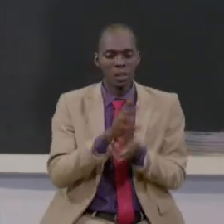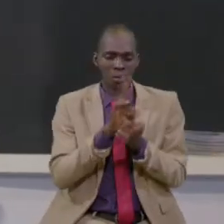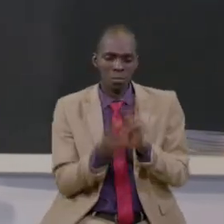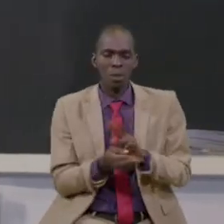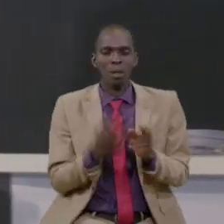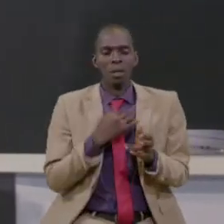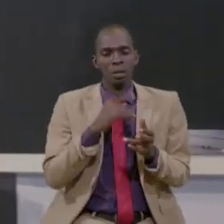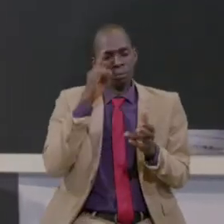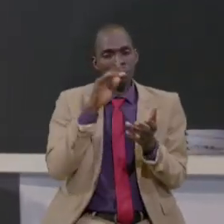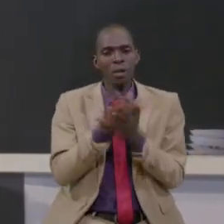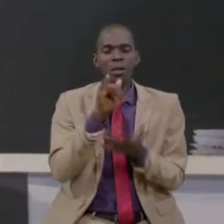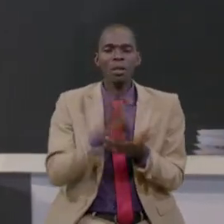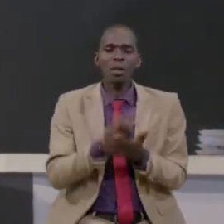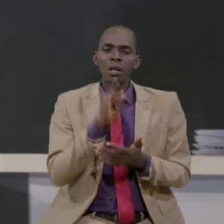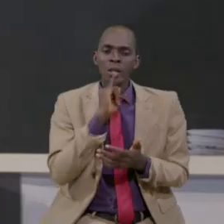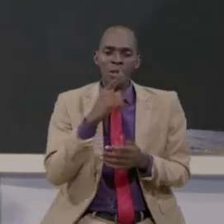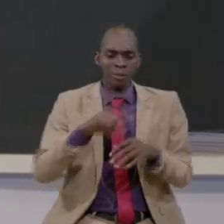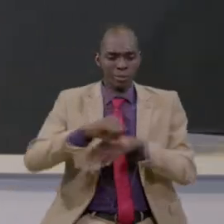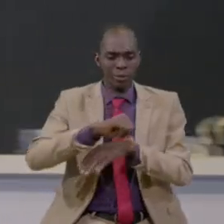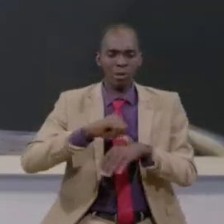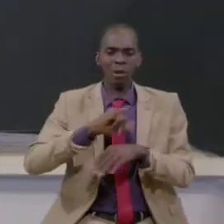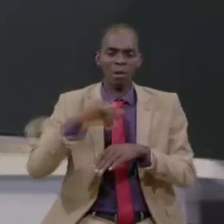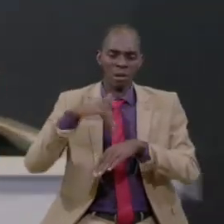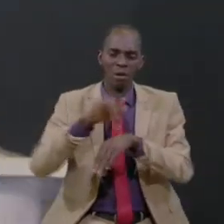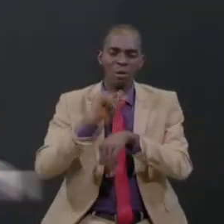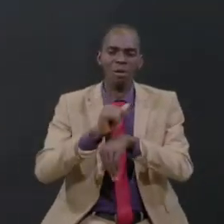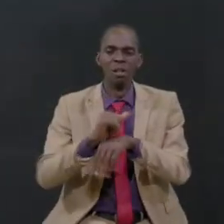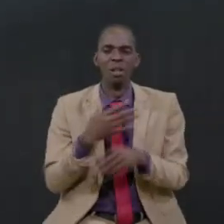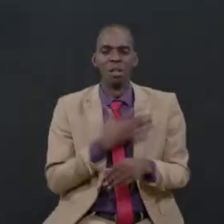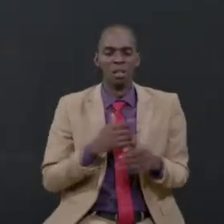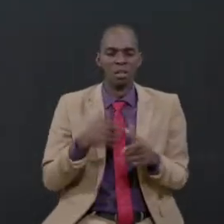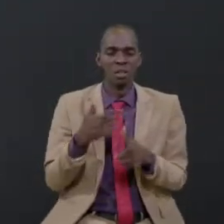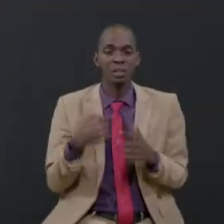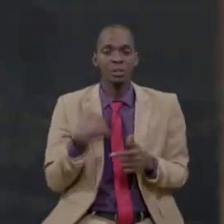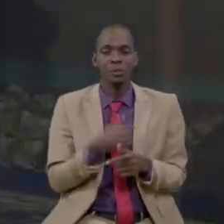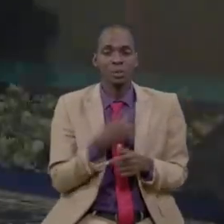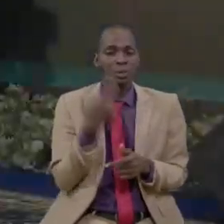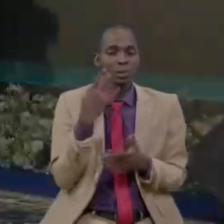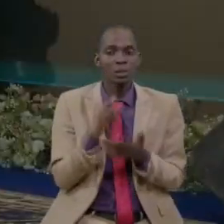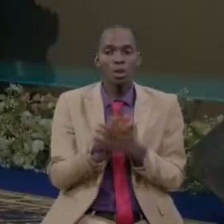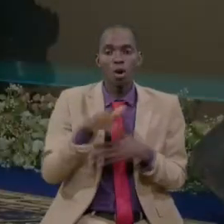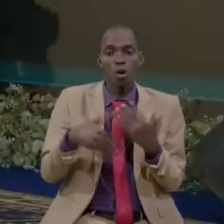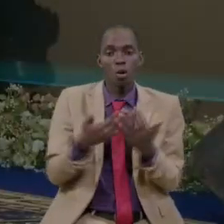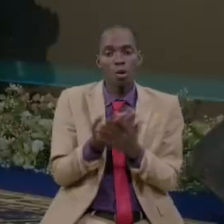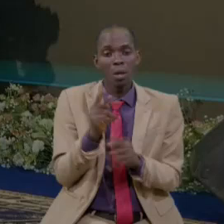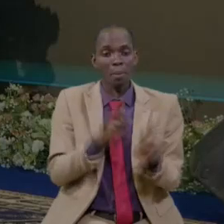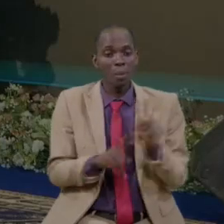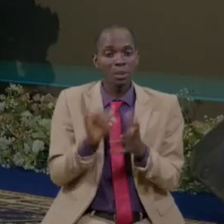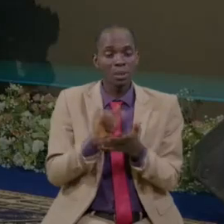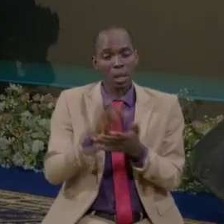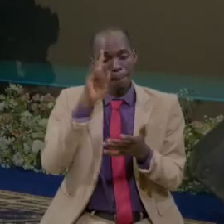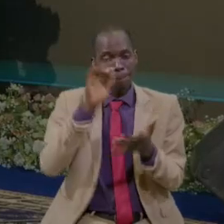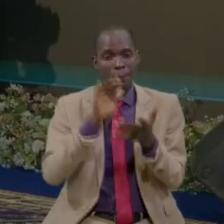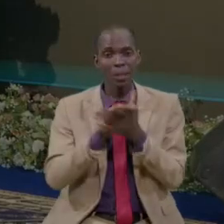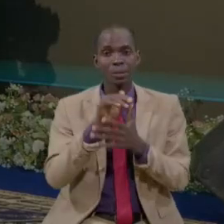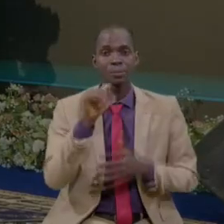the anointing at work. And they were told, all those people that believed, they need to be